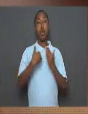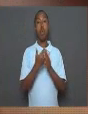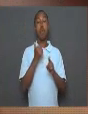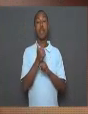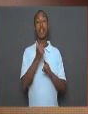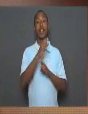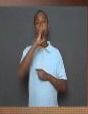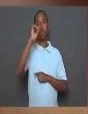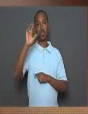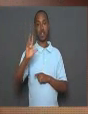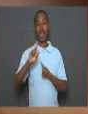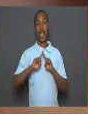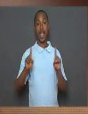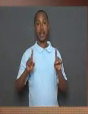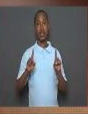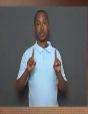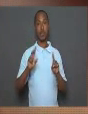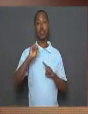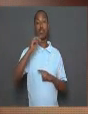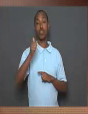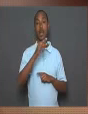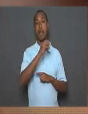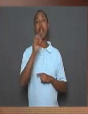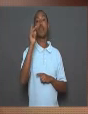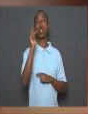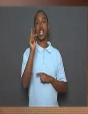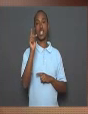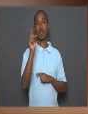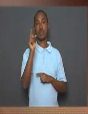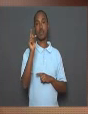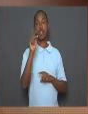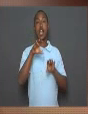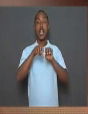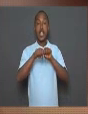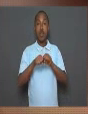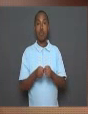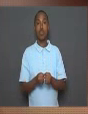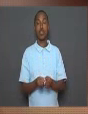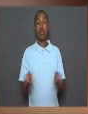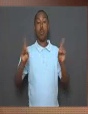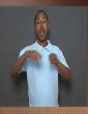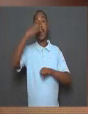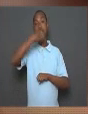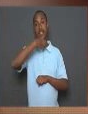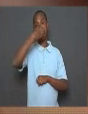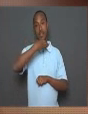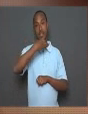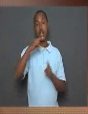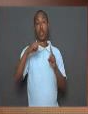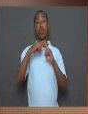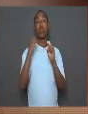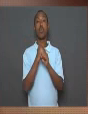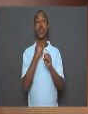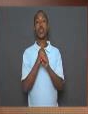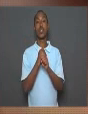All metal carbonates, except for sodium and potassium, decompose when heated